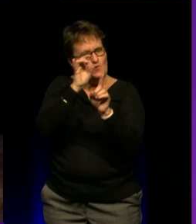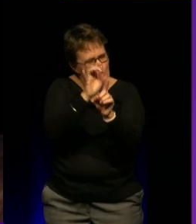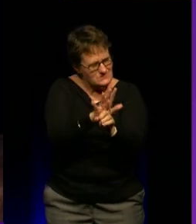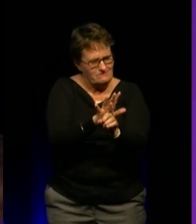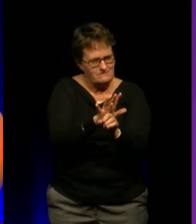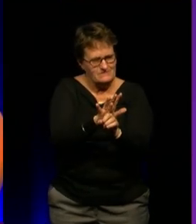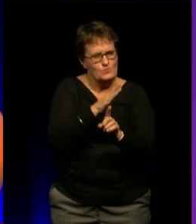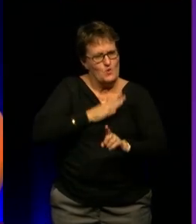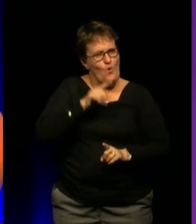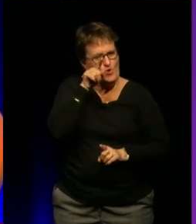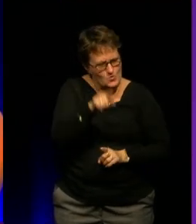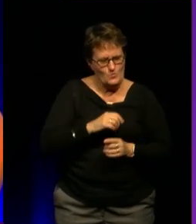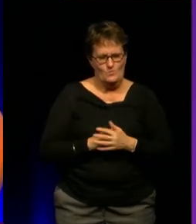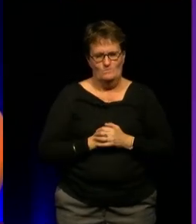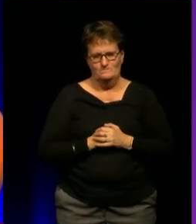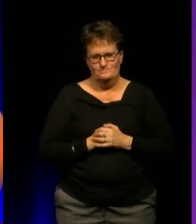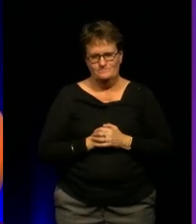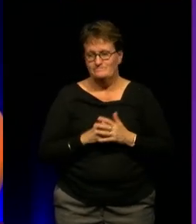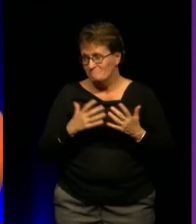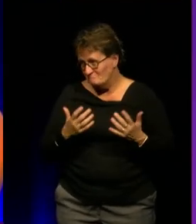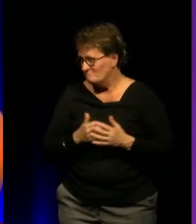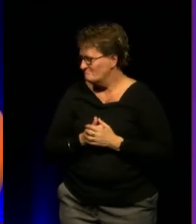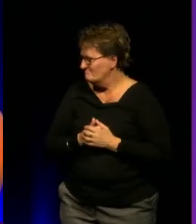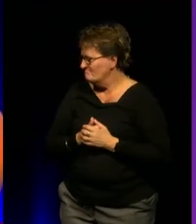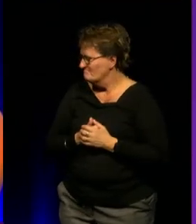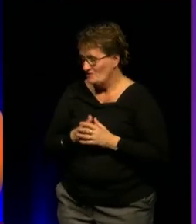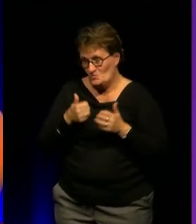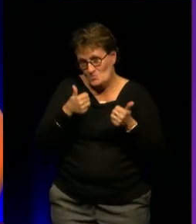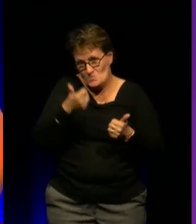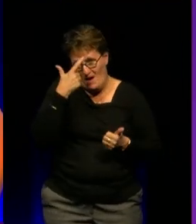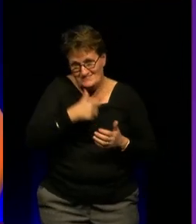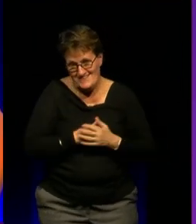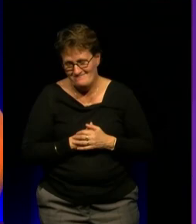Yeah, authenticity is pretty important. Authenticity. Yeah, everyone else is taken. Don't try and be them.